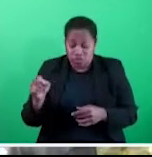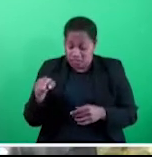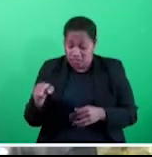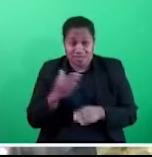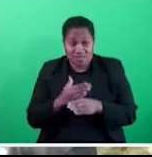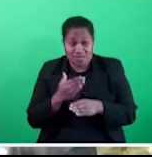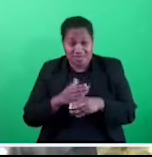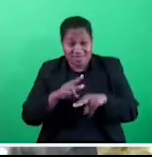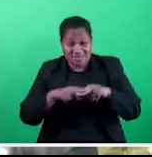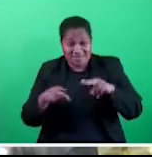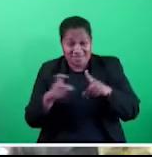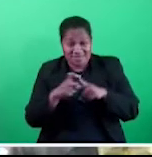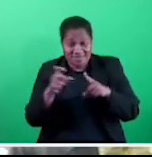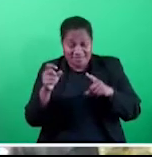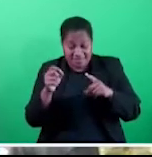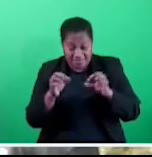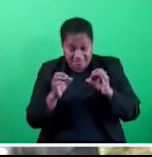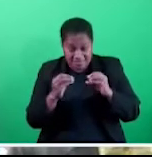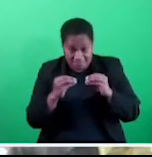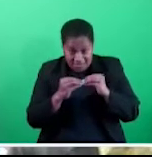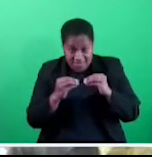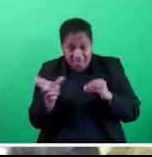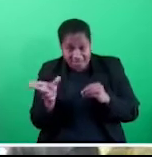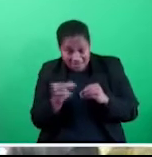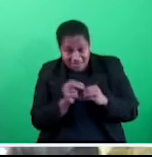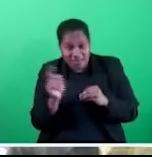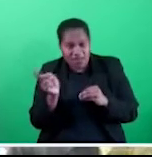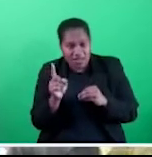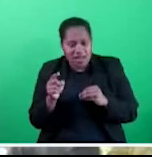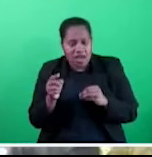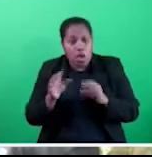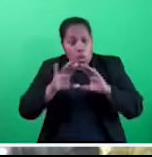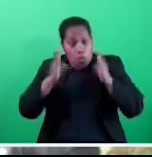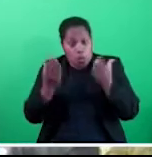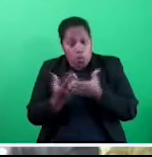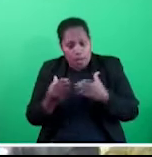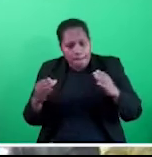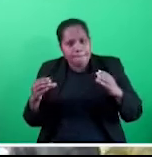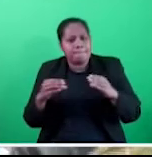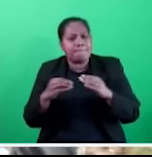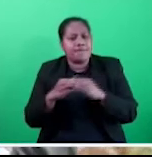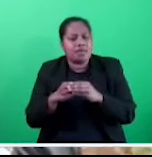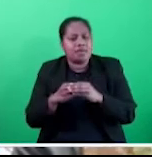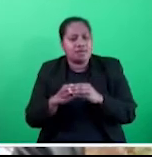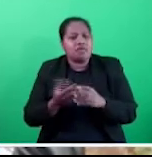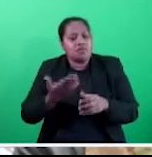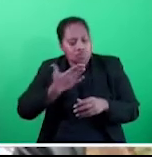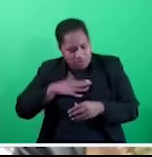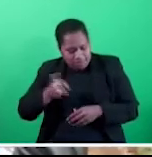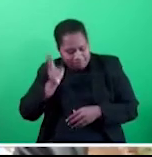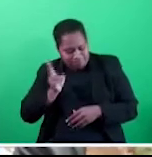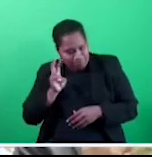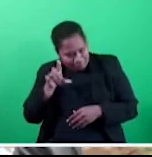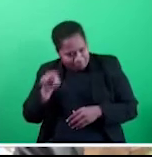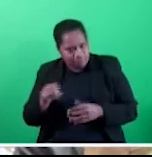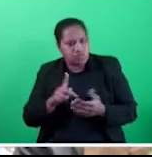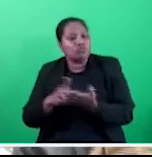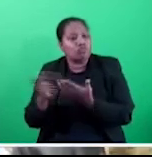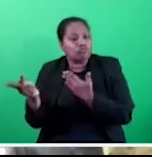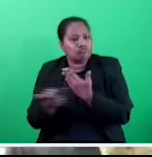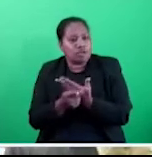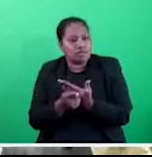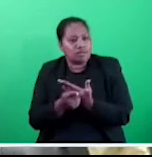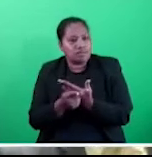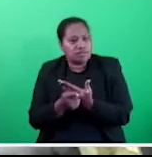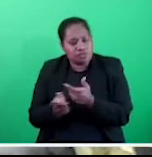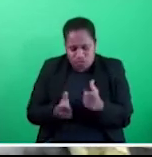FDB, the World Bank has made preparations to relaunch this program as a regional one managed by Fiji and